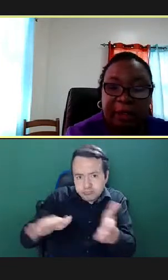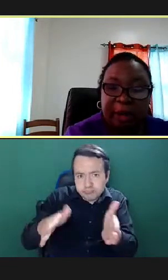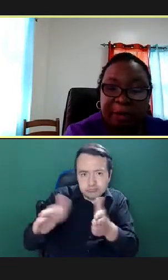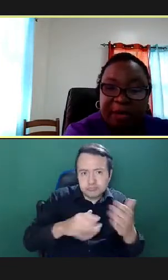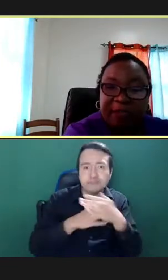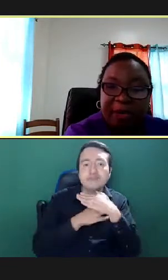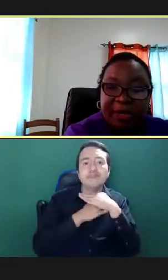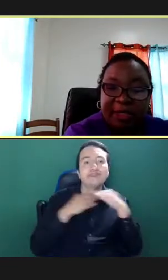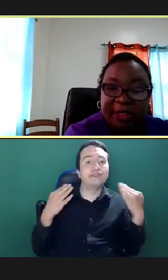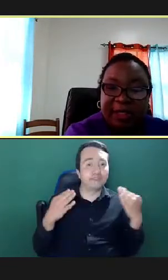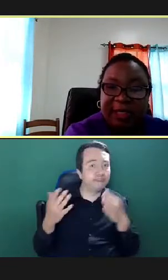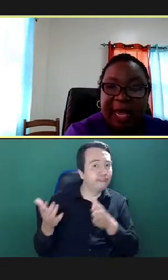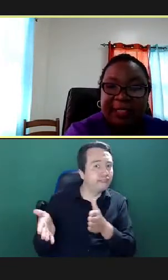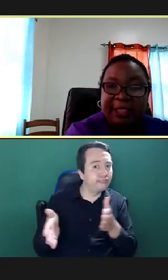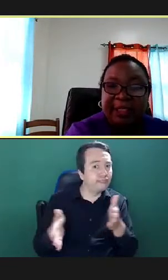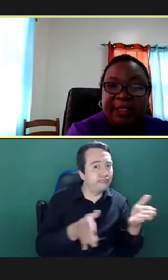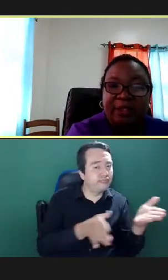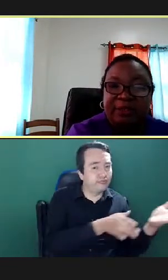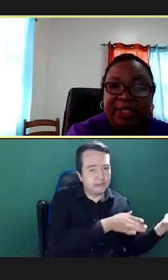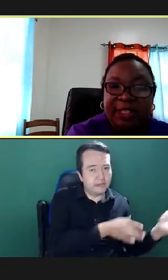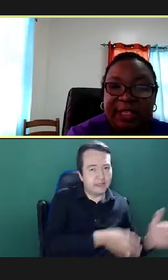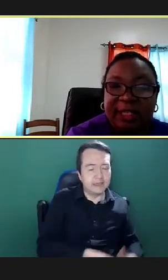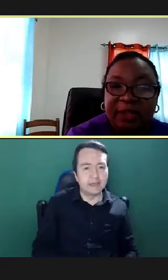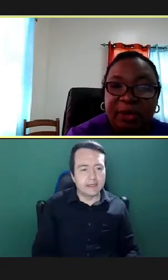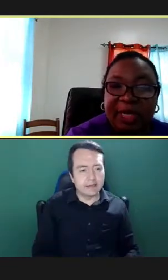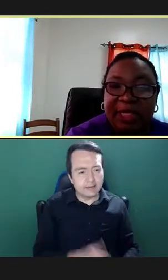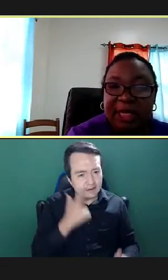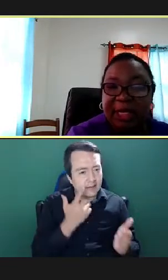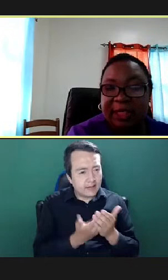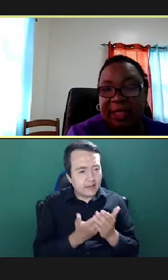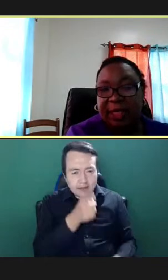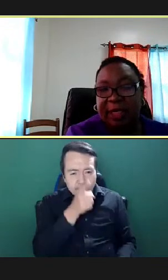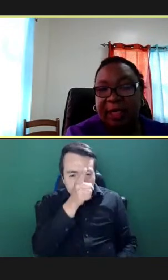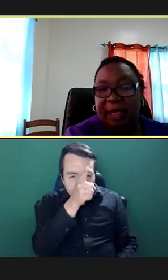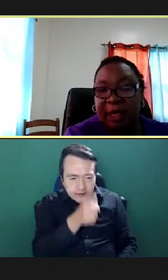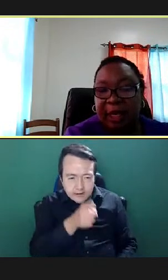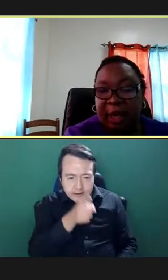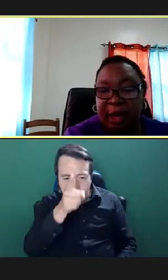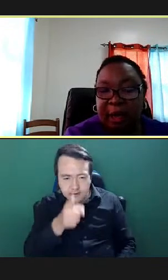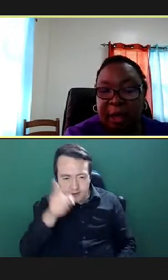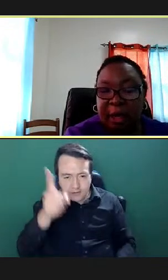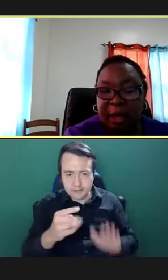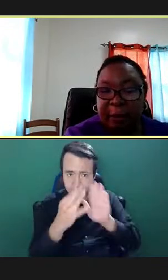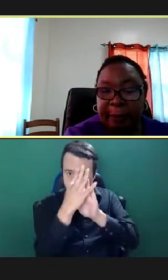The number of persons accessing services in 2018